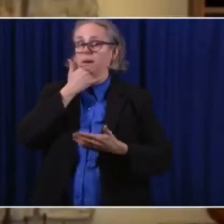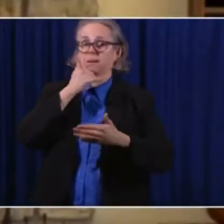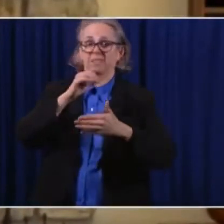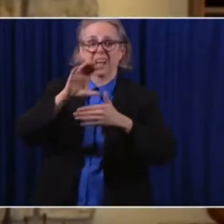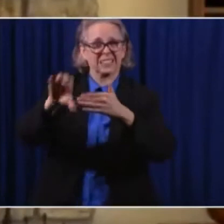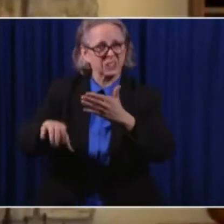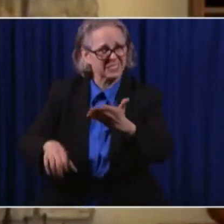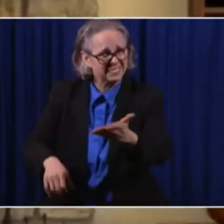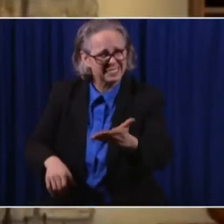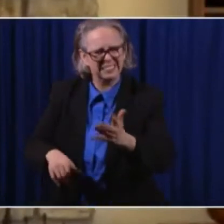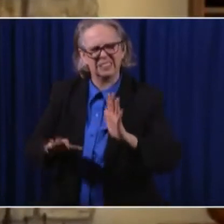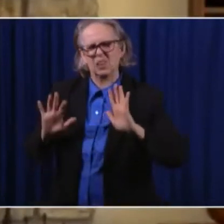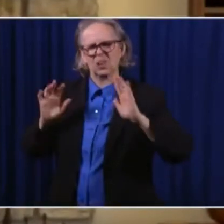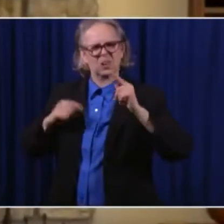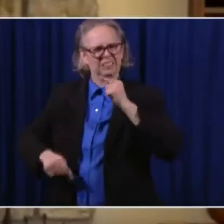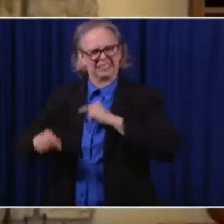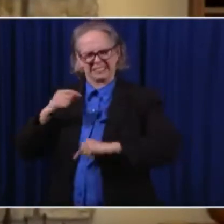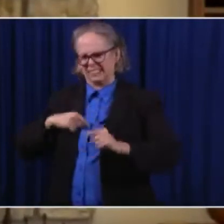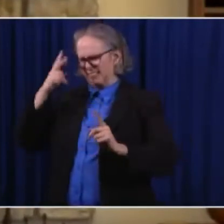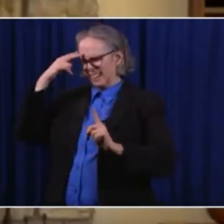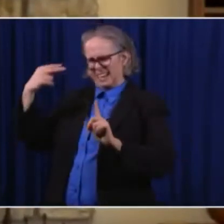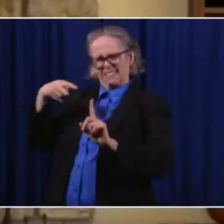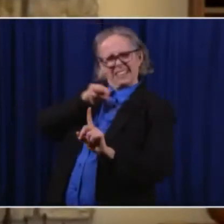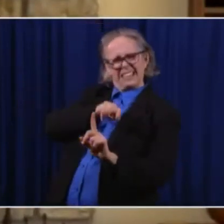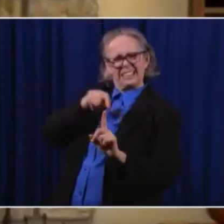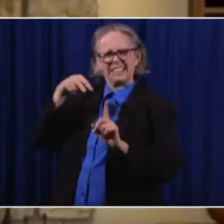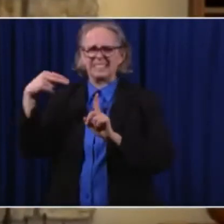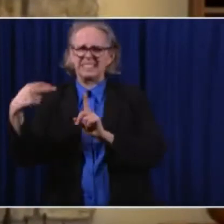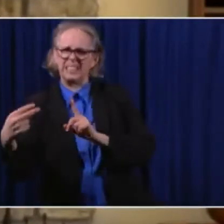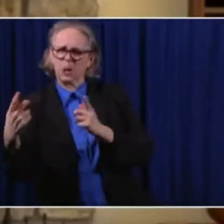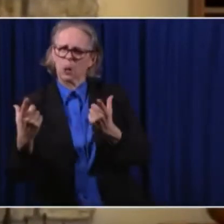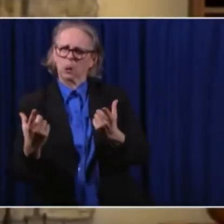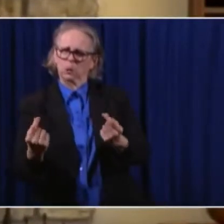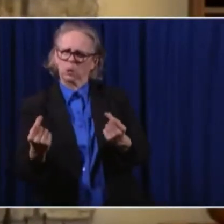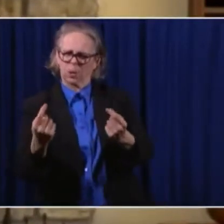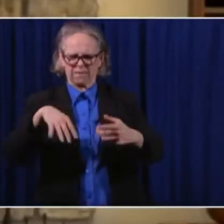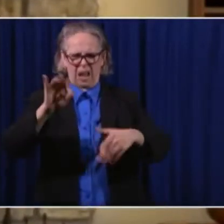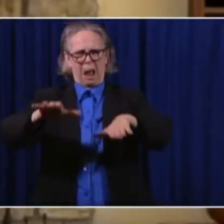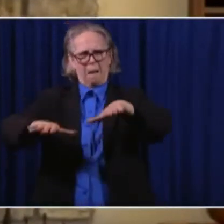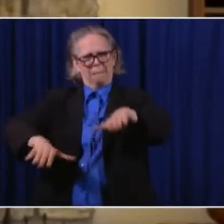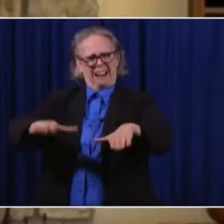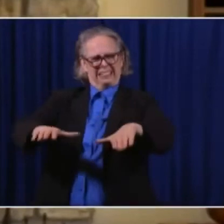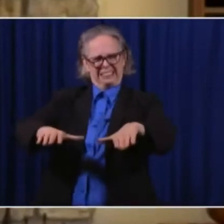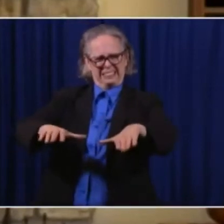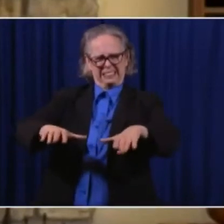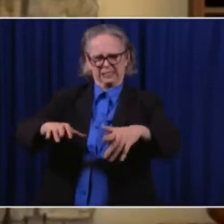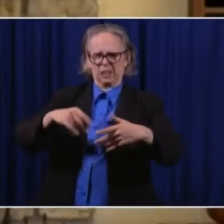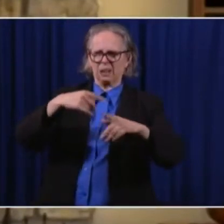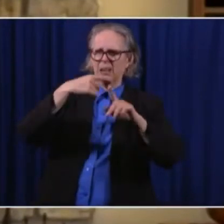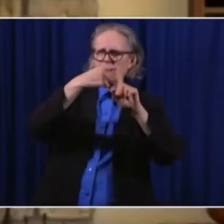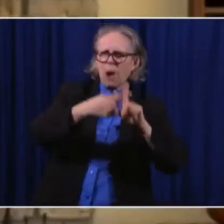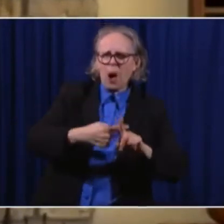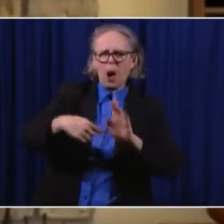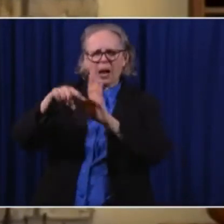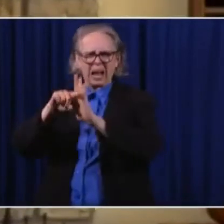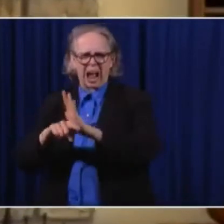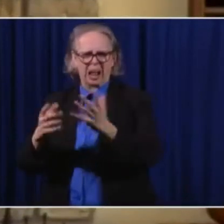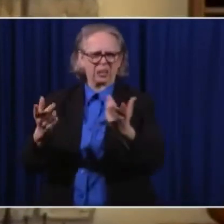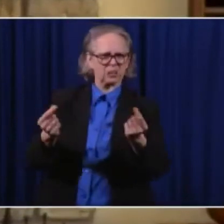things that could happen with what would be the positive things that would happen. Came up with this